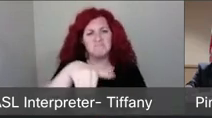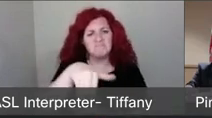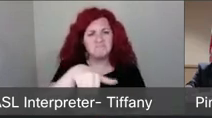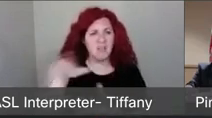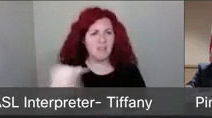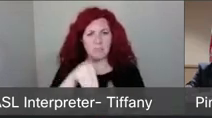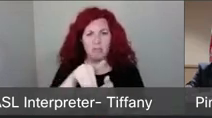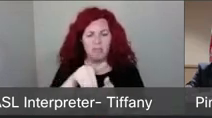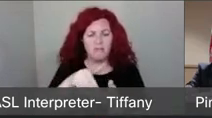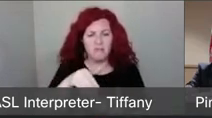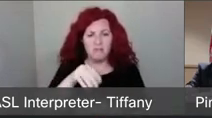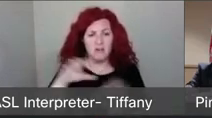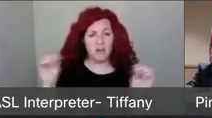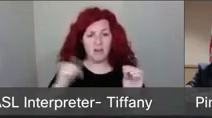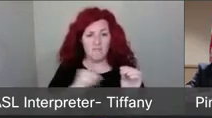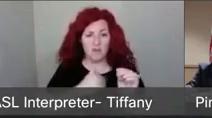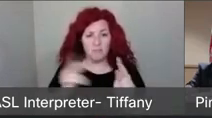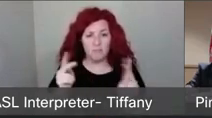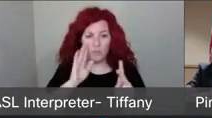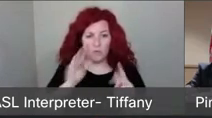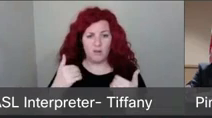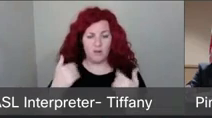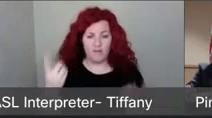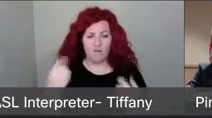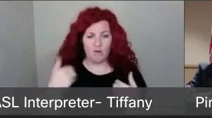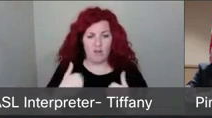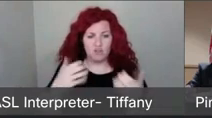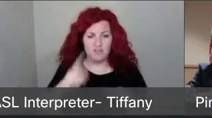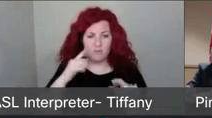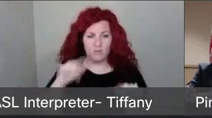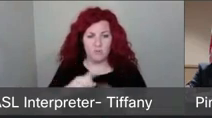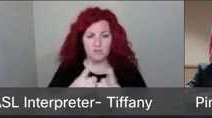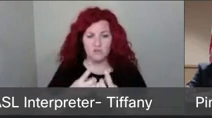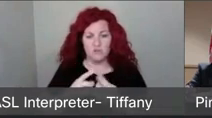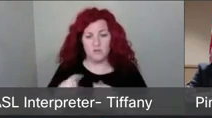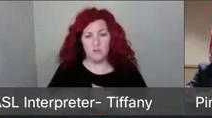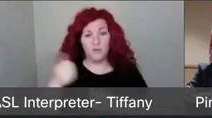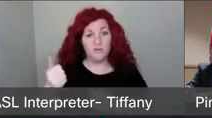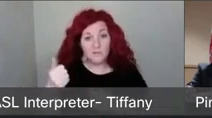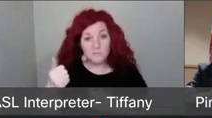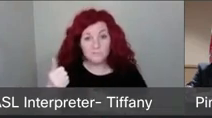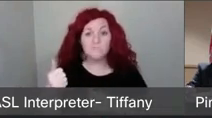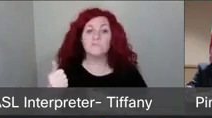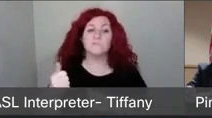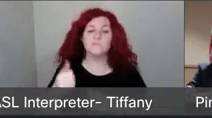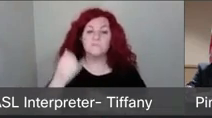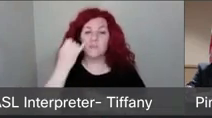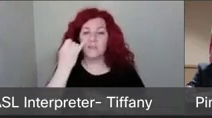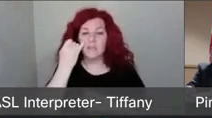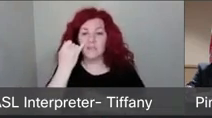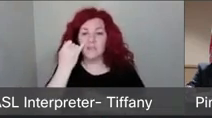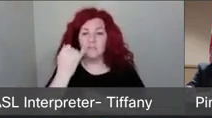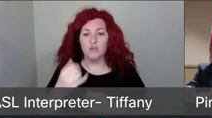of our candidates will ever stand a chance in these districts. Alternatively, for anyone that happens to be more